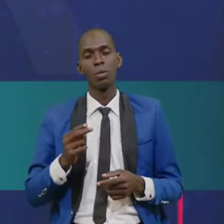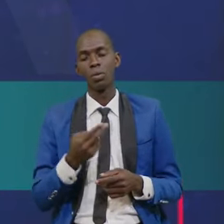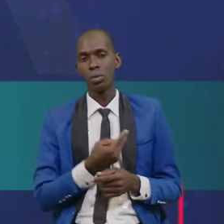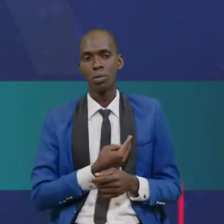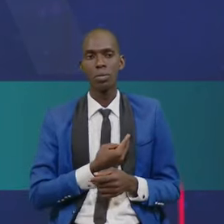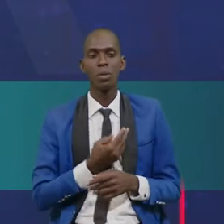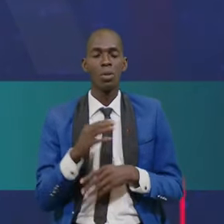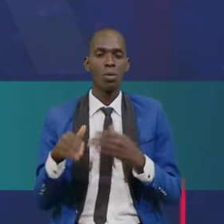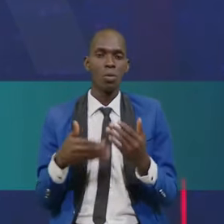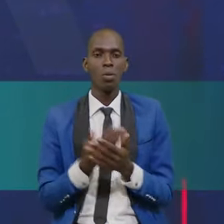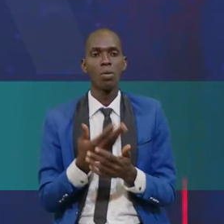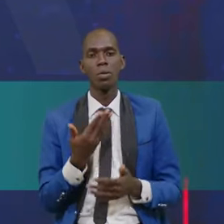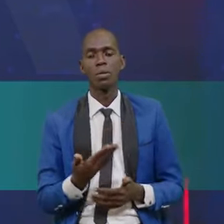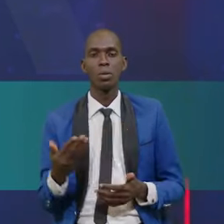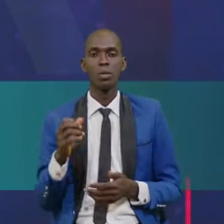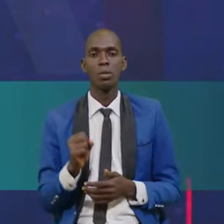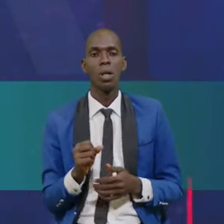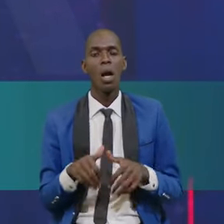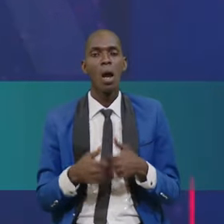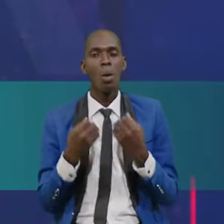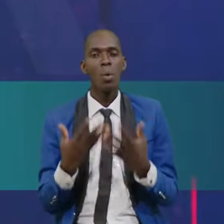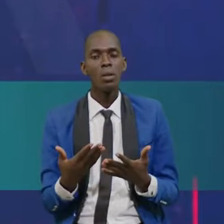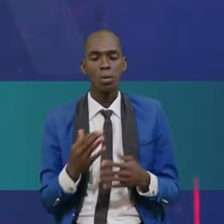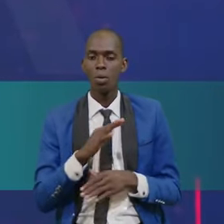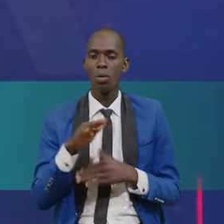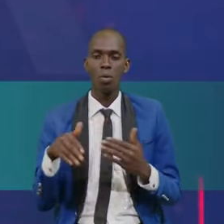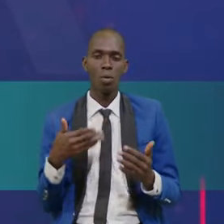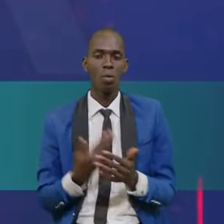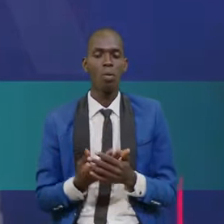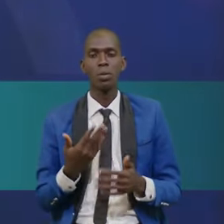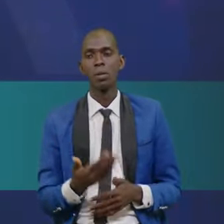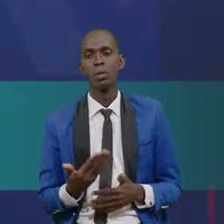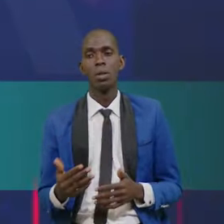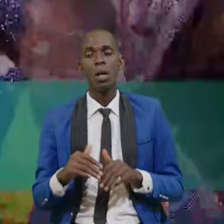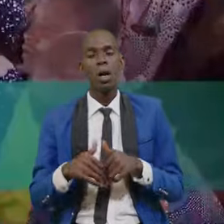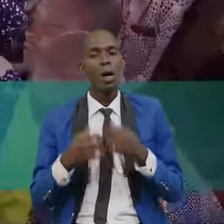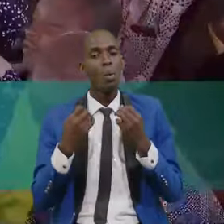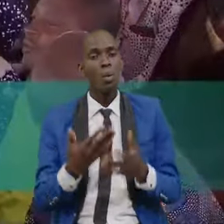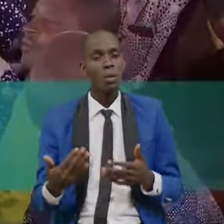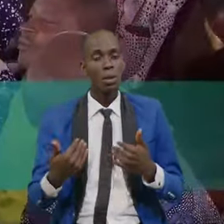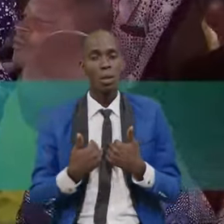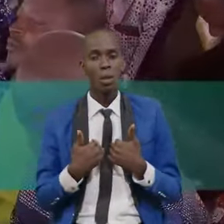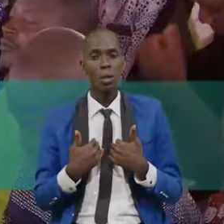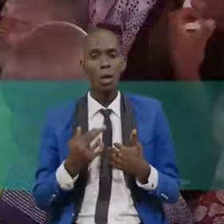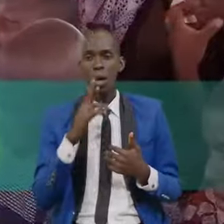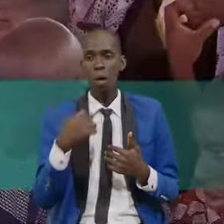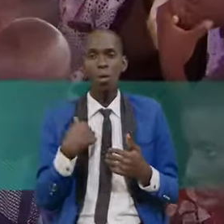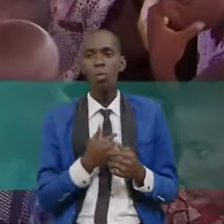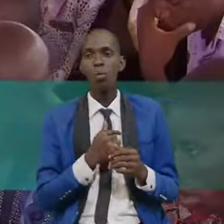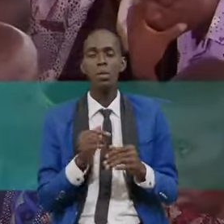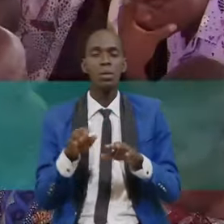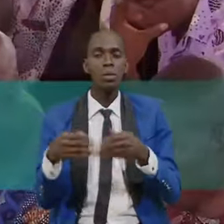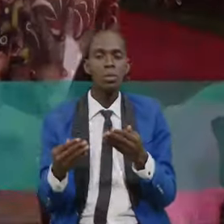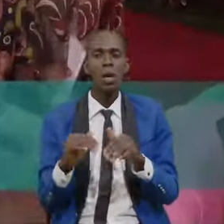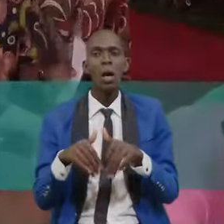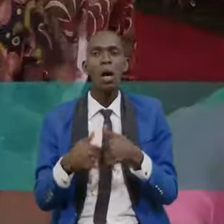all things. How many things? How many things are we given? How many things do you